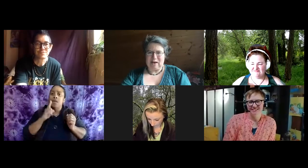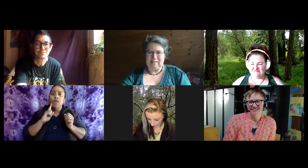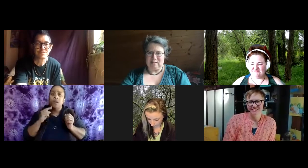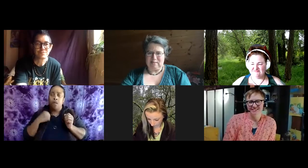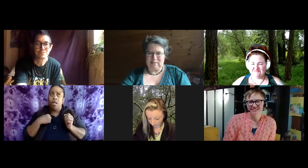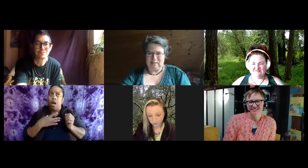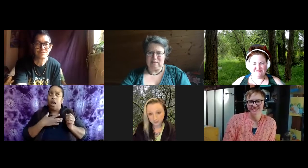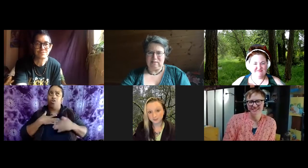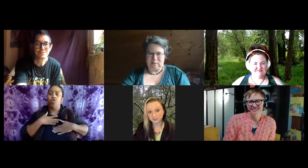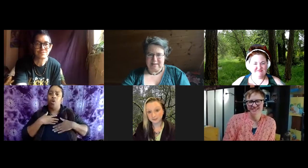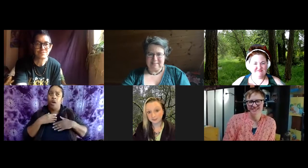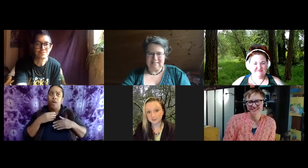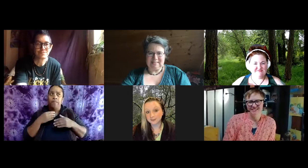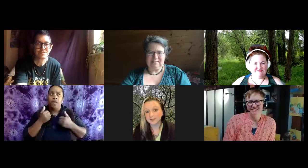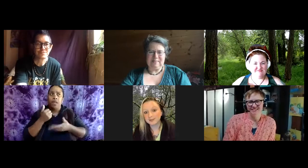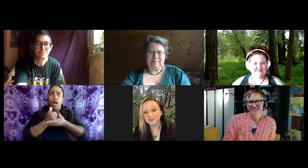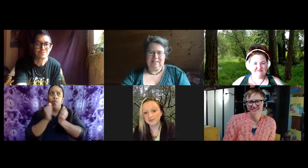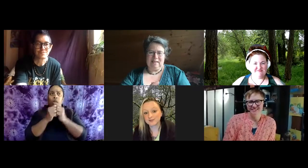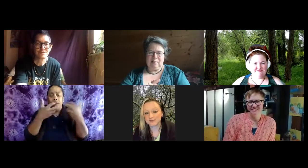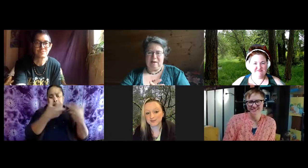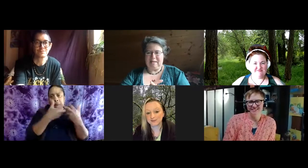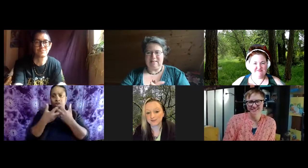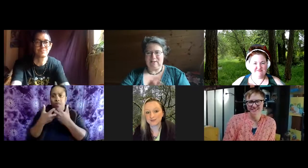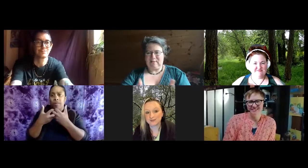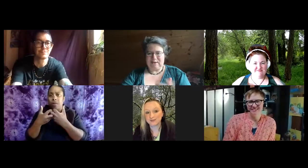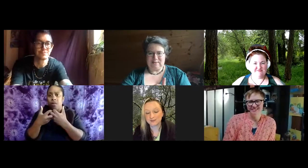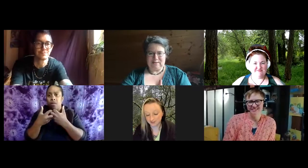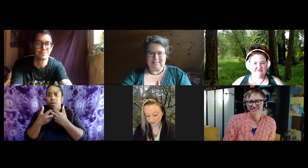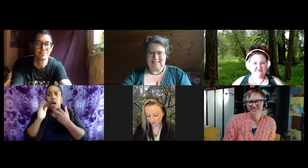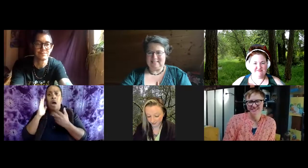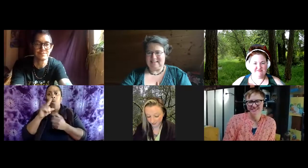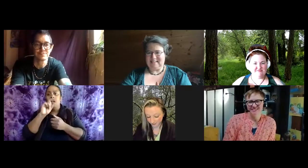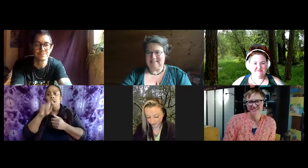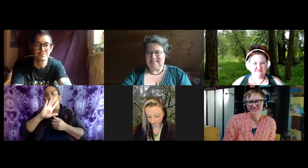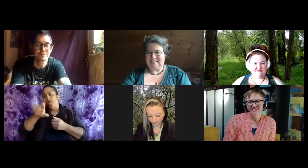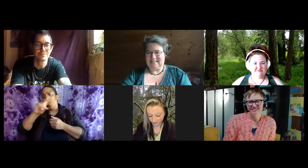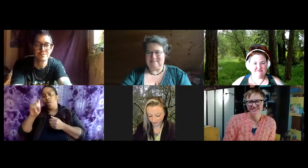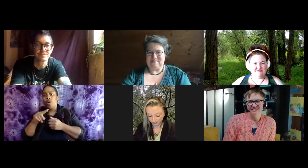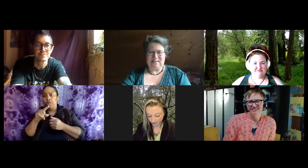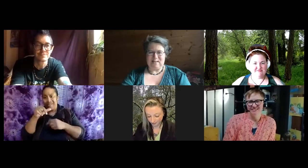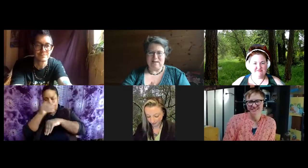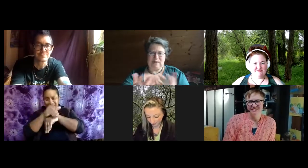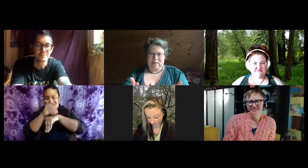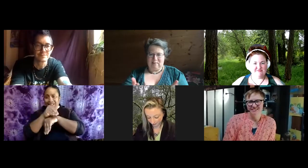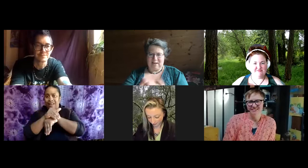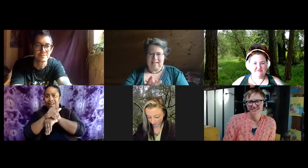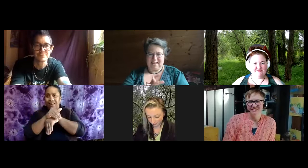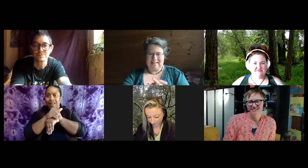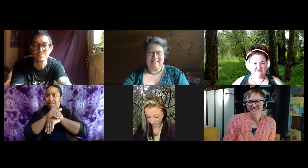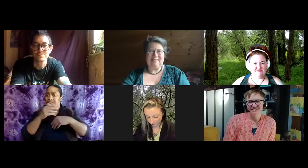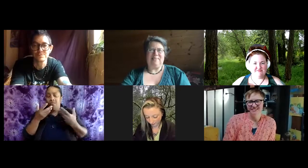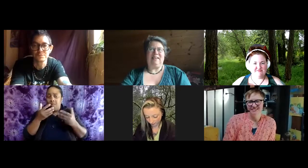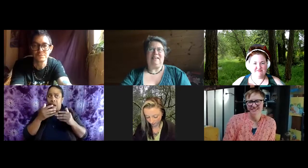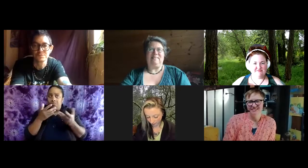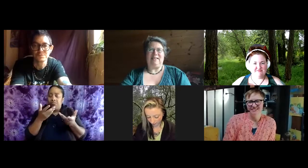matchmaking. So eyes are also the window to your soulmates. So I'll be answering whatever questions tonight, in whatever way I